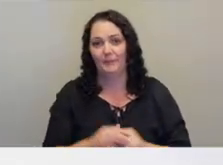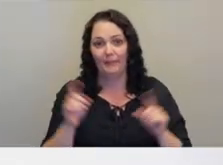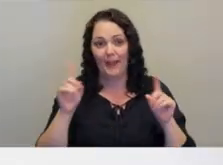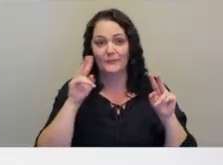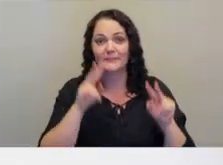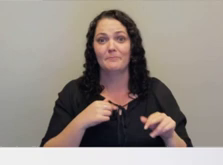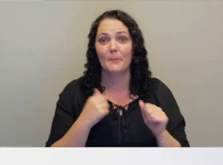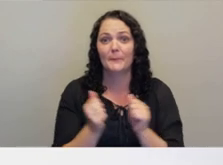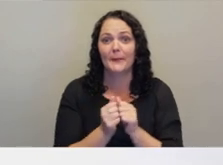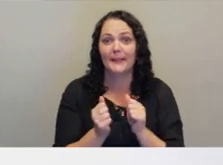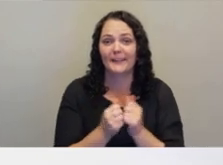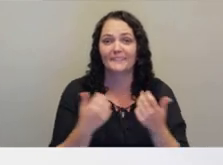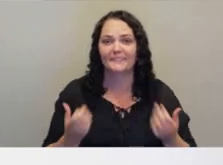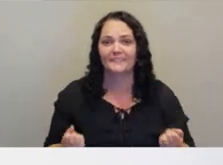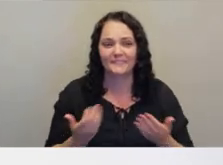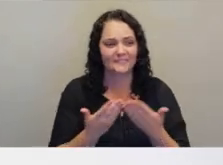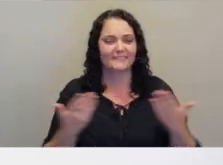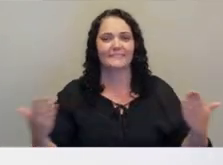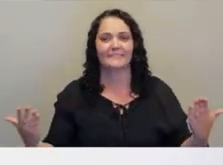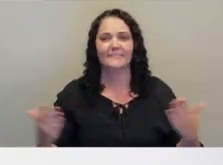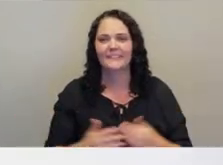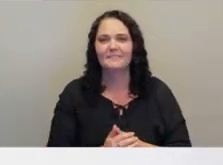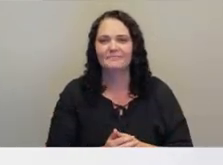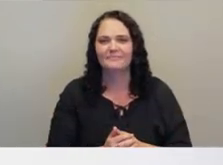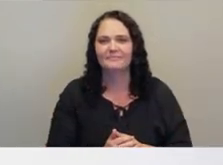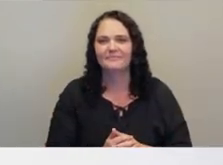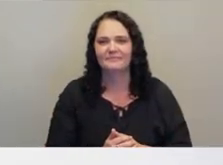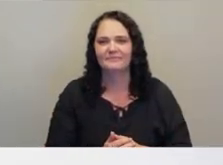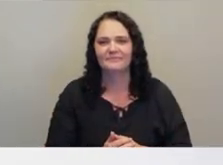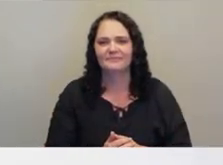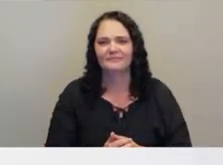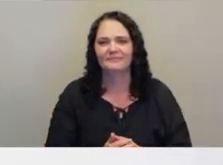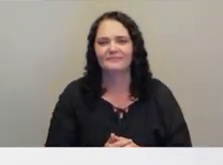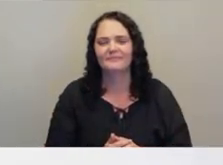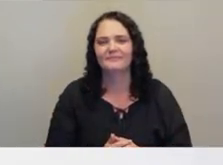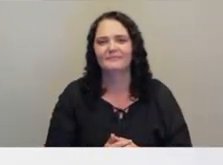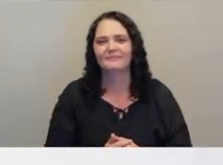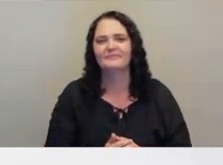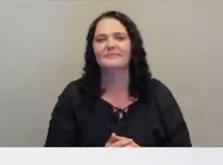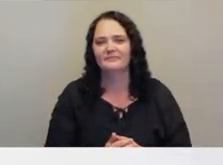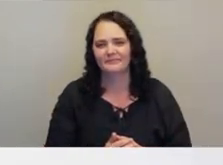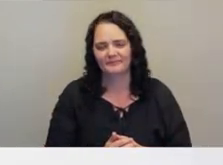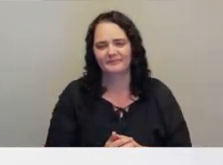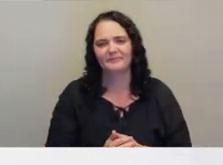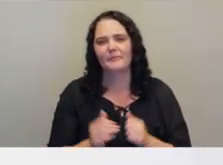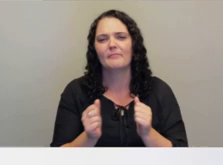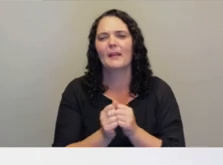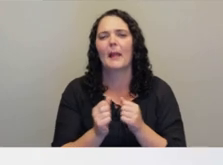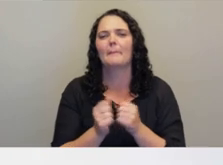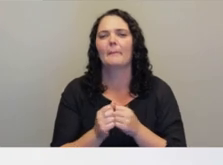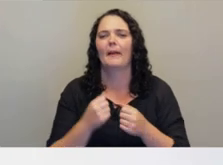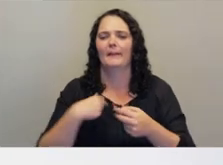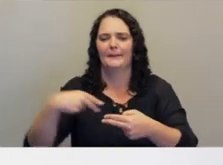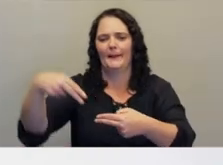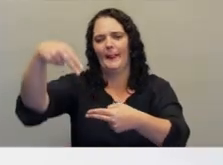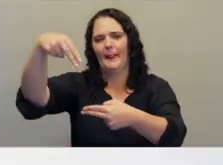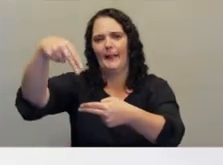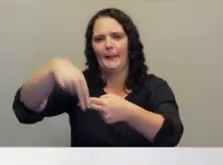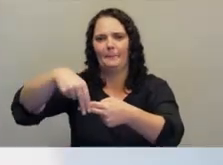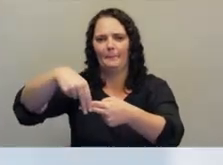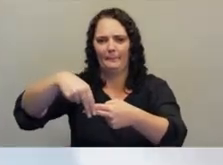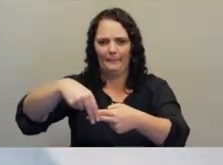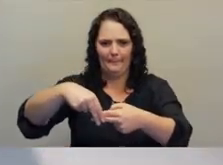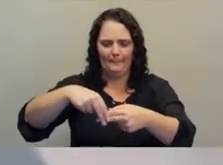and hopefully everybody can see my sheet of paper now there too. Let me get my paper just clipped on. All